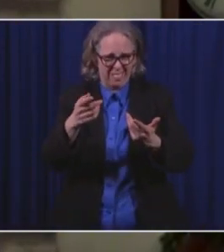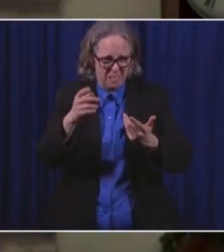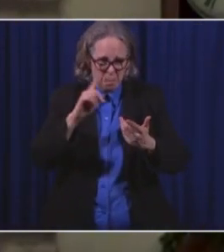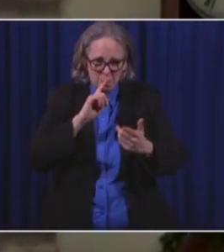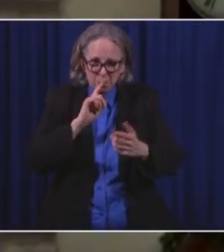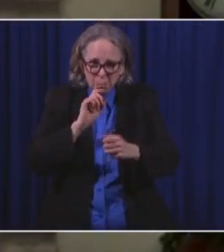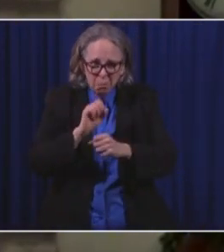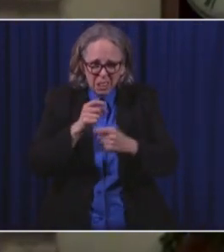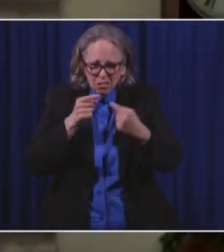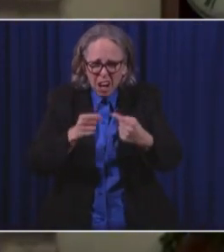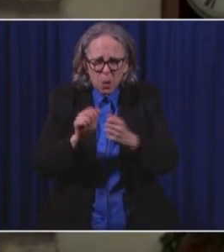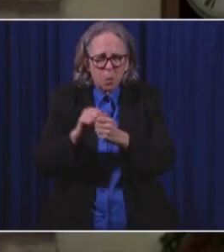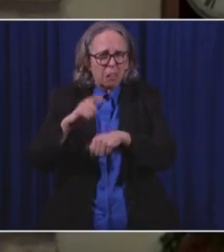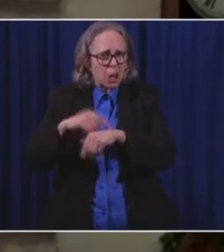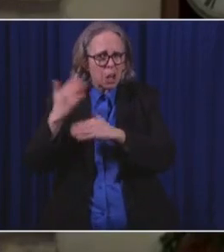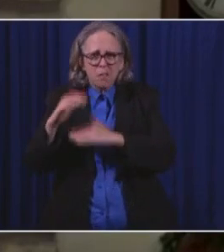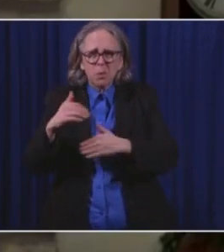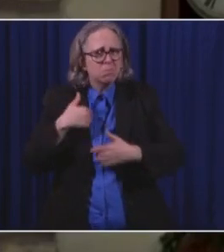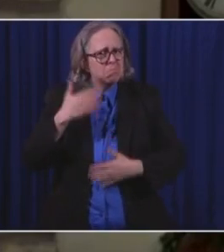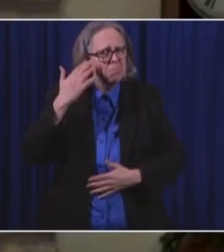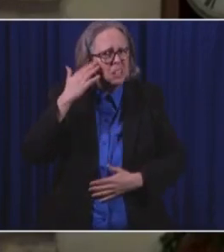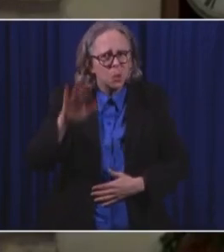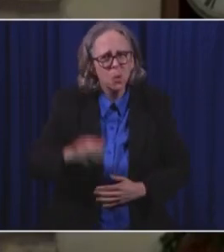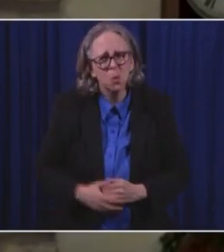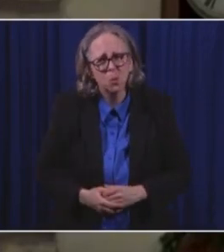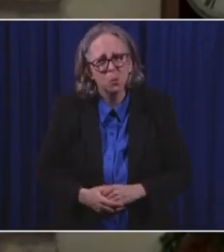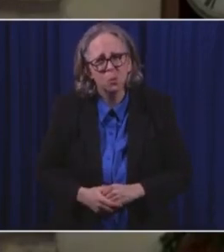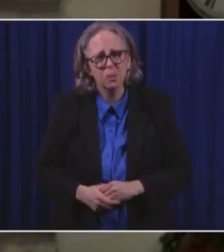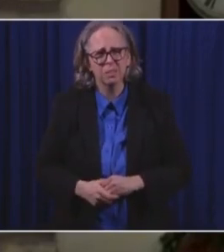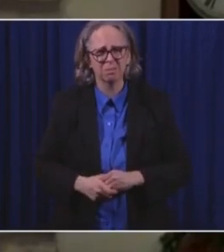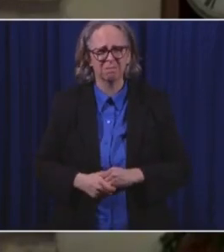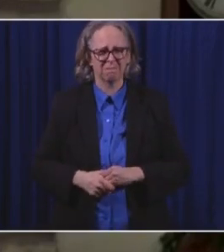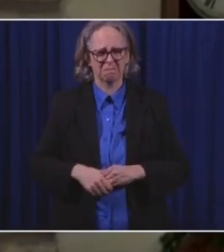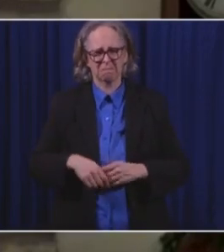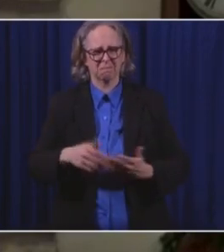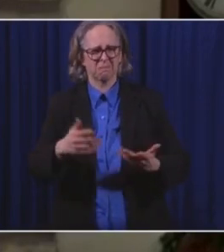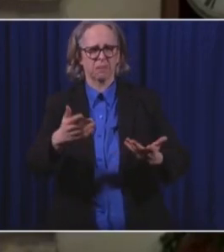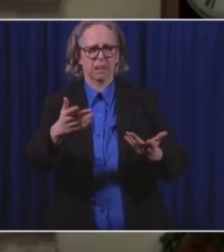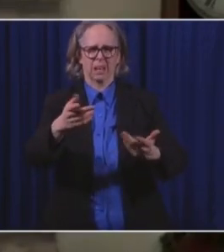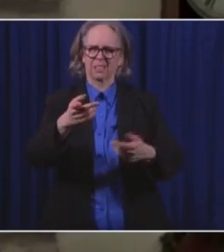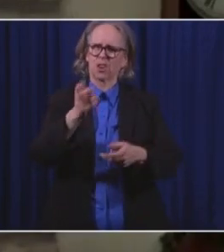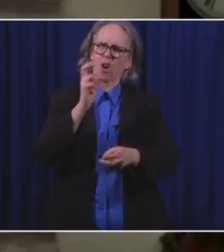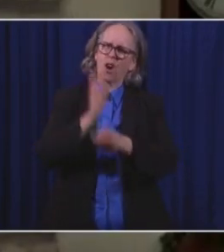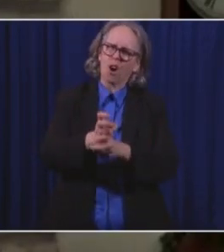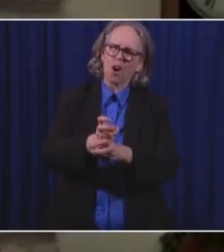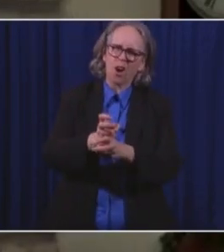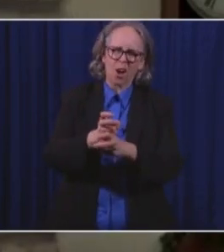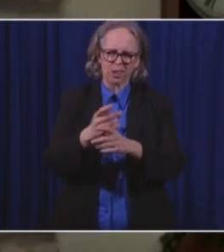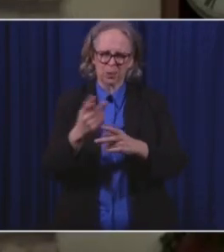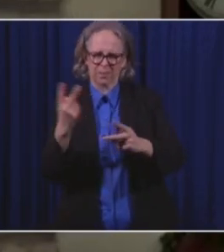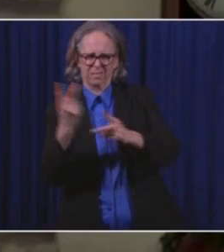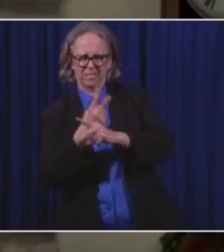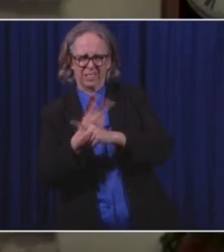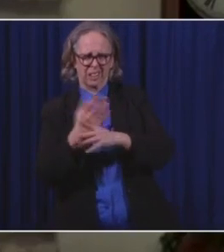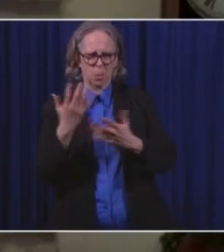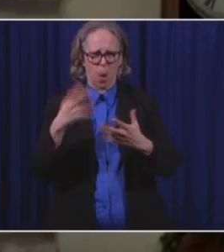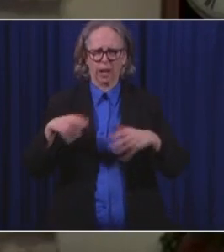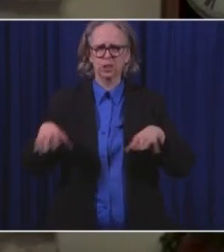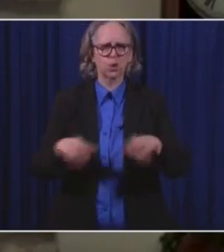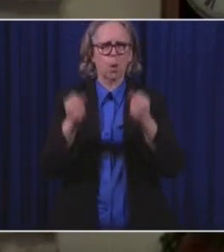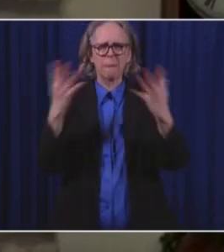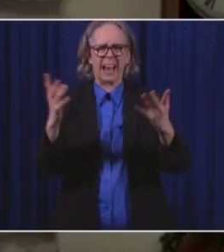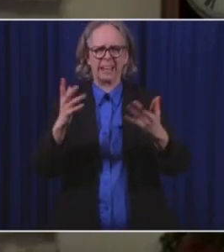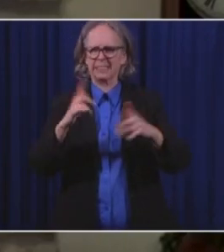what's difficult is, like a lot of things in life, you're trying to accomplish something and you do a number of different things, and you